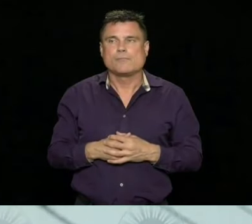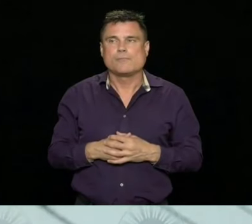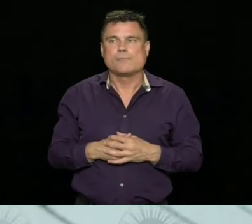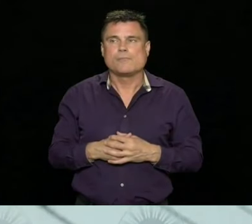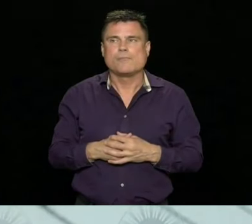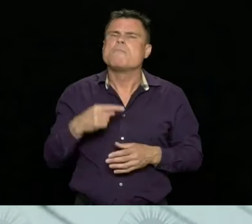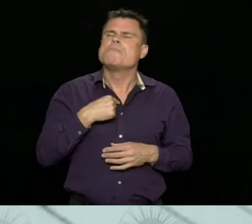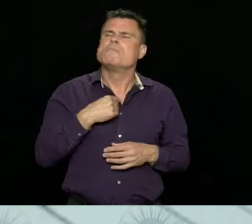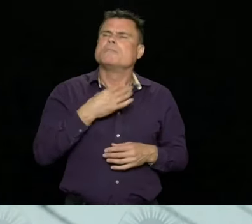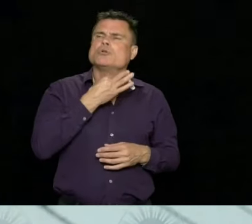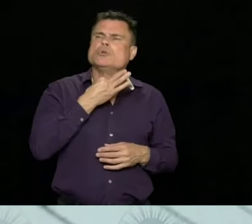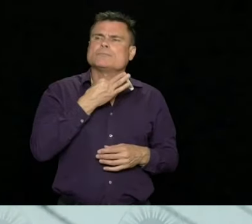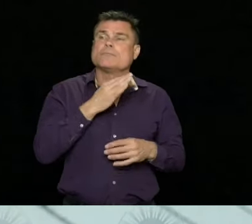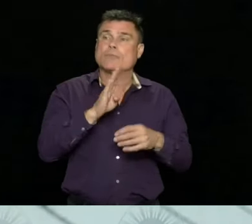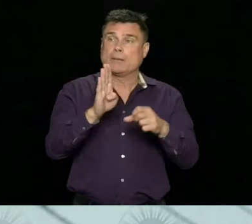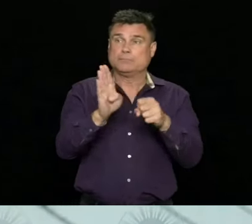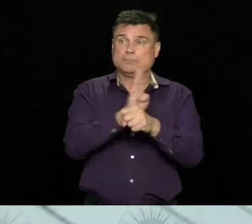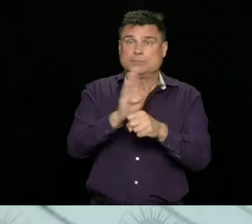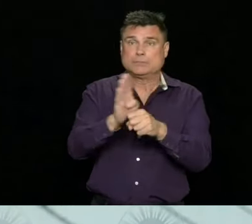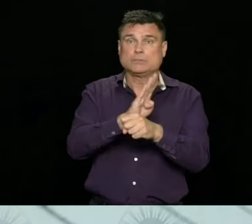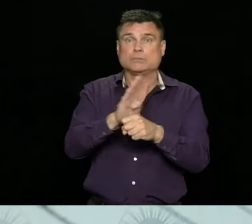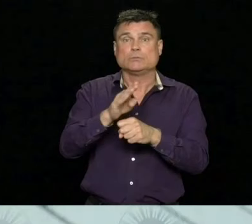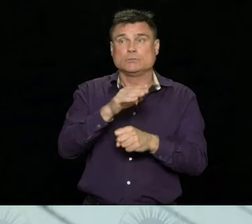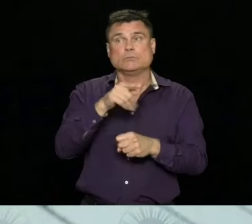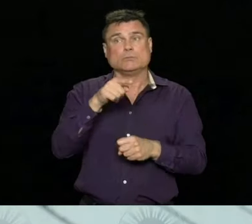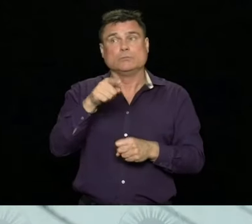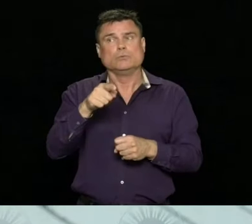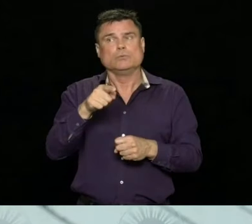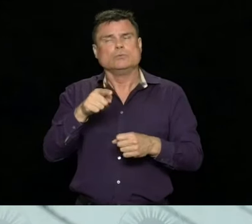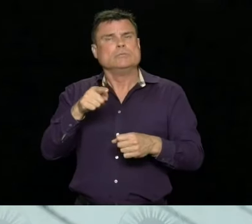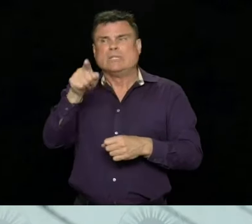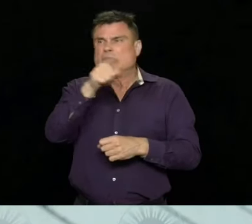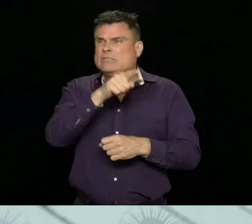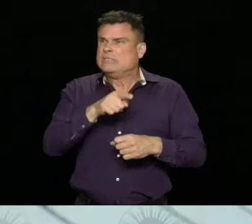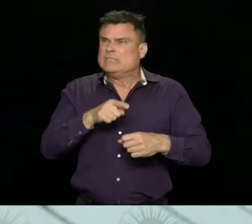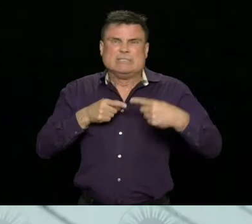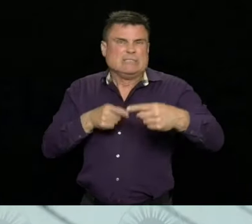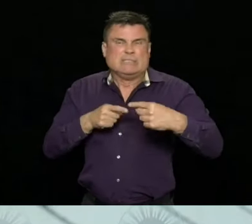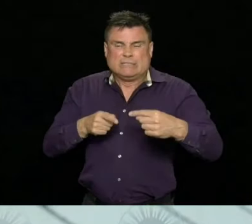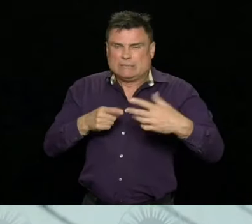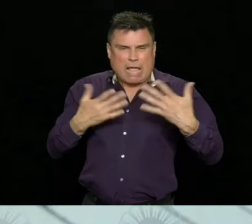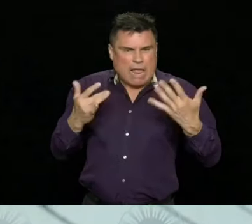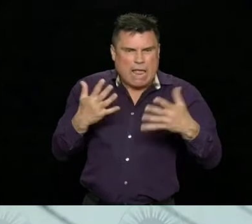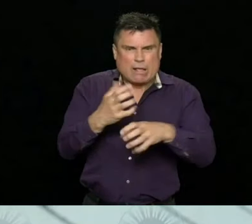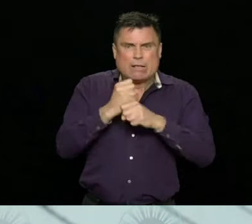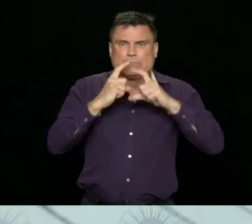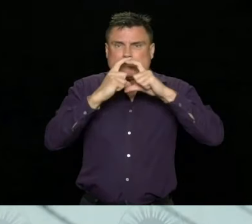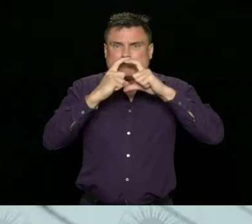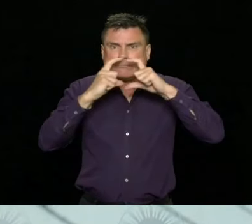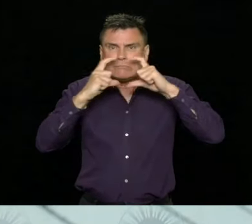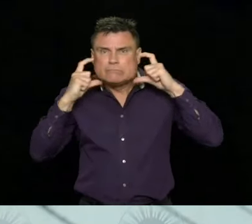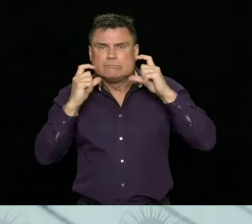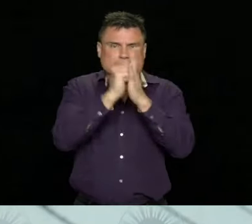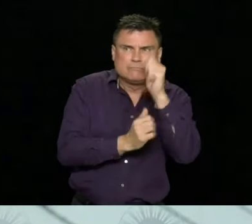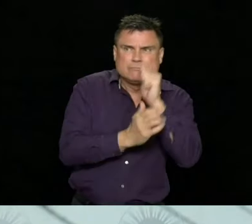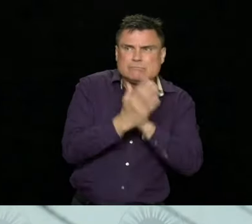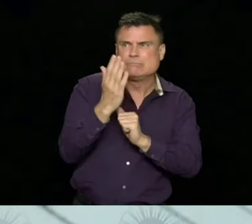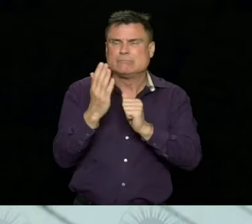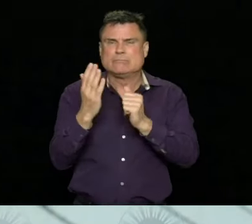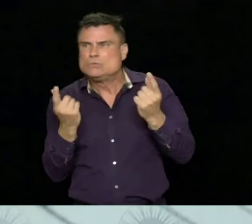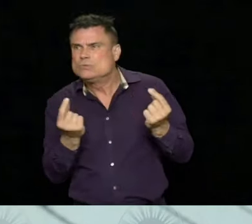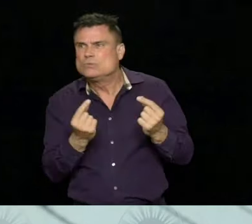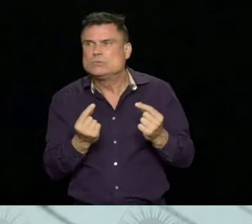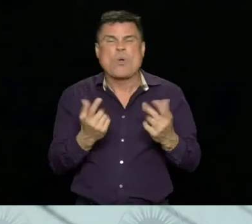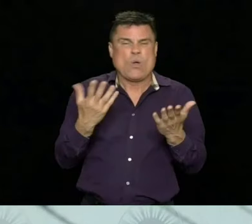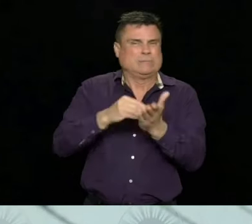buying PPE required for their sector-specific guidelines, or maybe it's quite expensive for them. And then I also wondered what you make